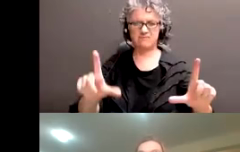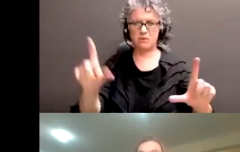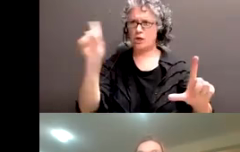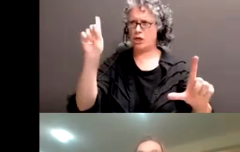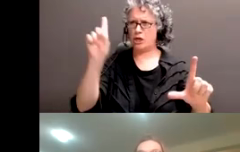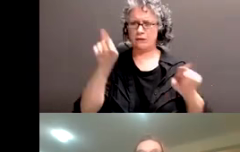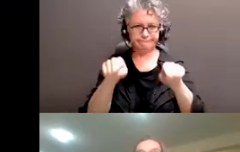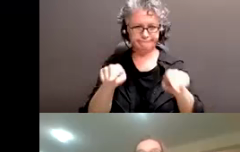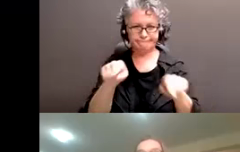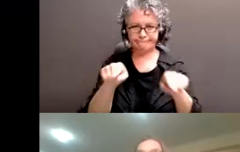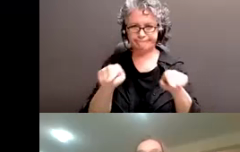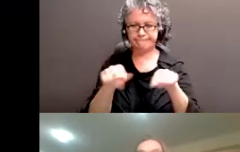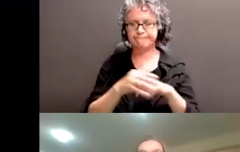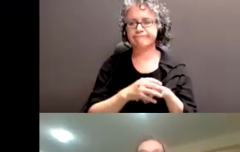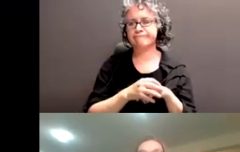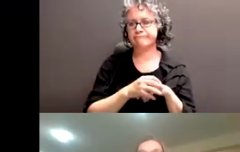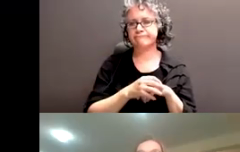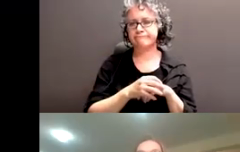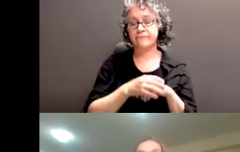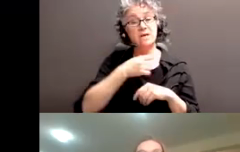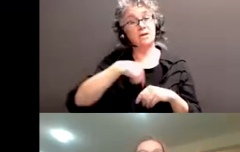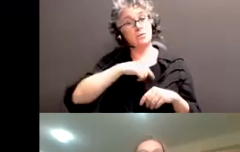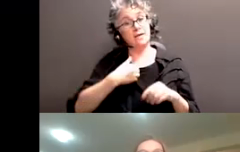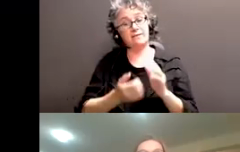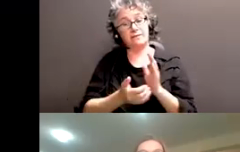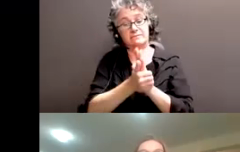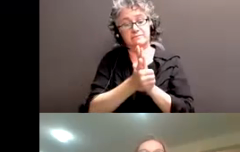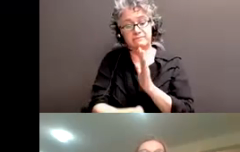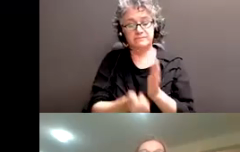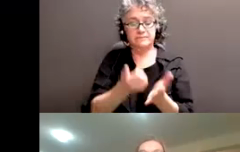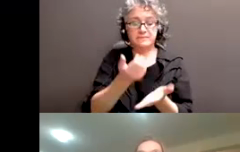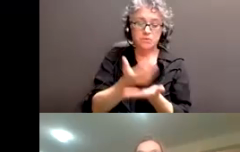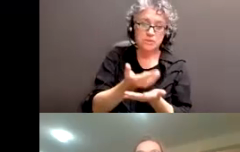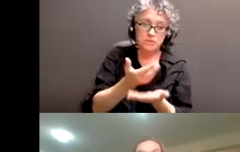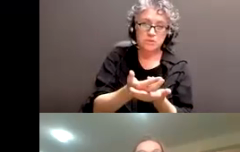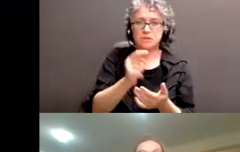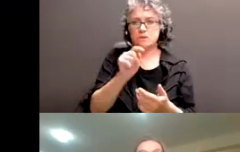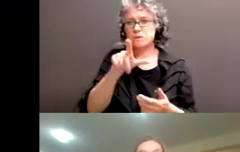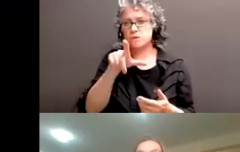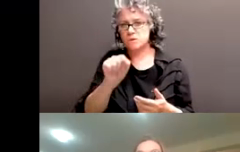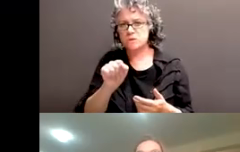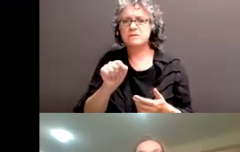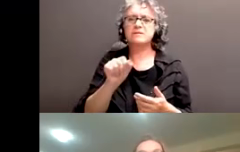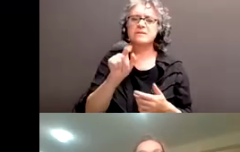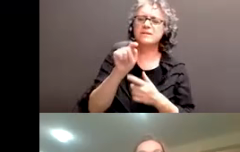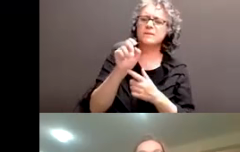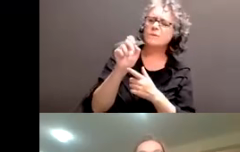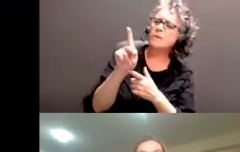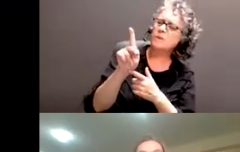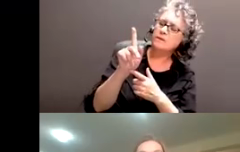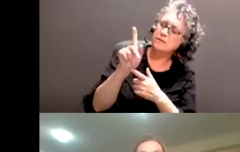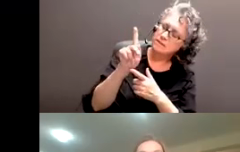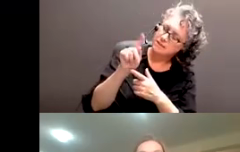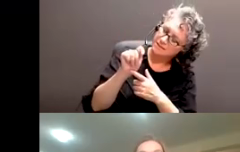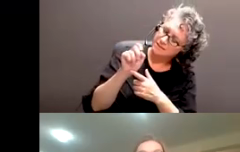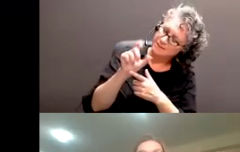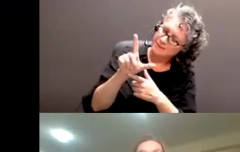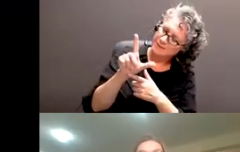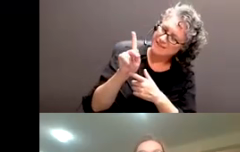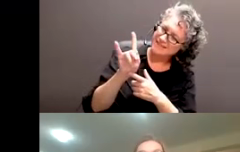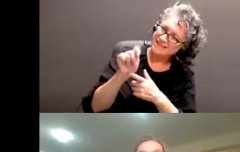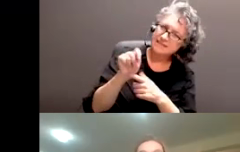We do have tools and resources similar to the Assaulted Women's Helpline. We have a safety planning toolkit that I would encourage you to also look at. I know Rochella mentioned the